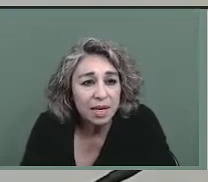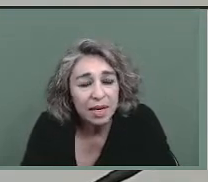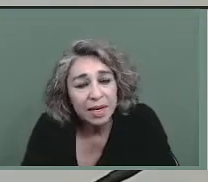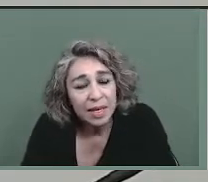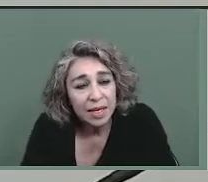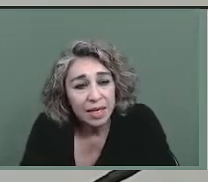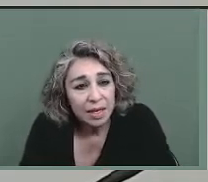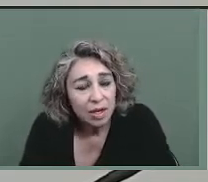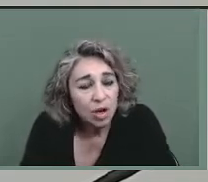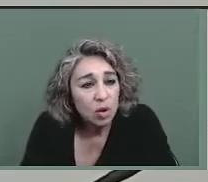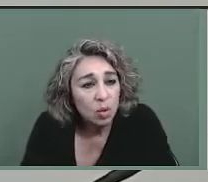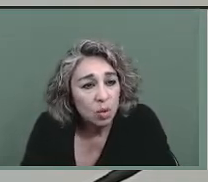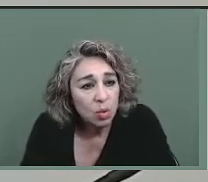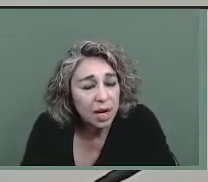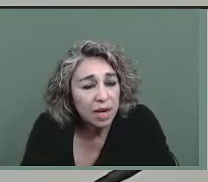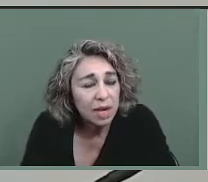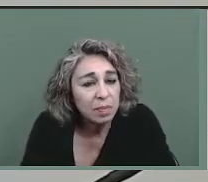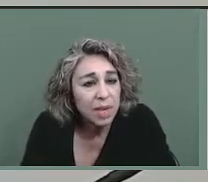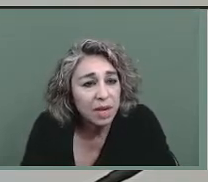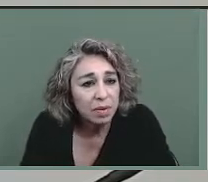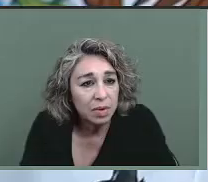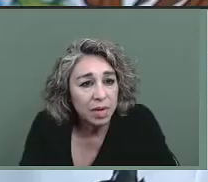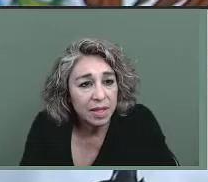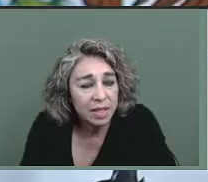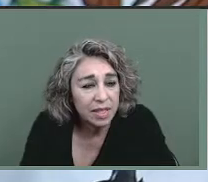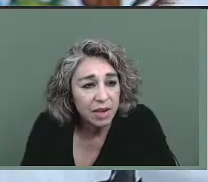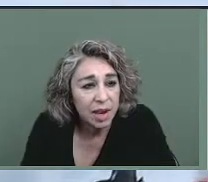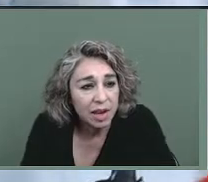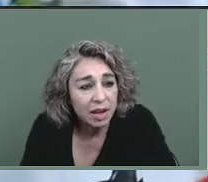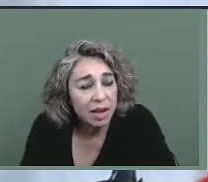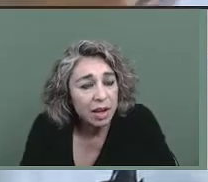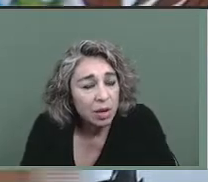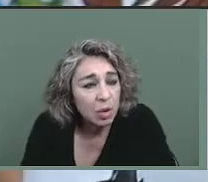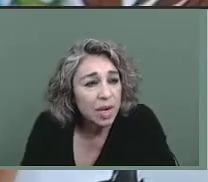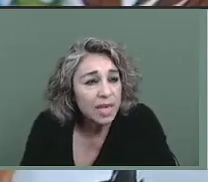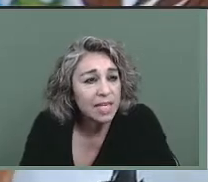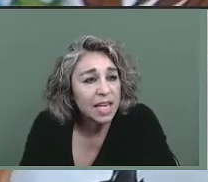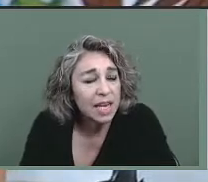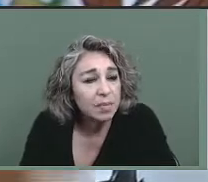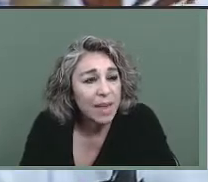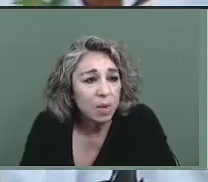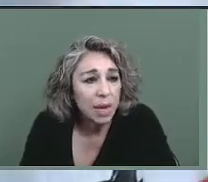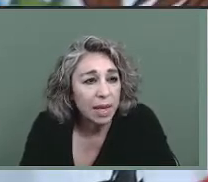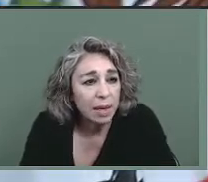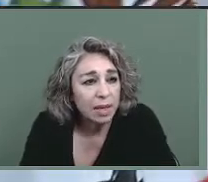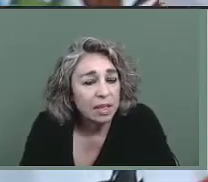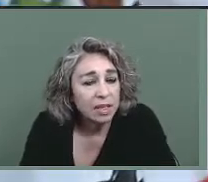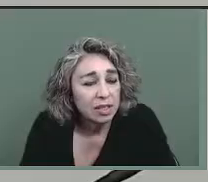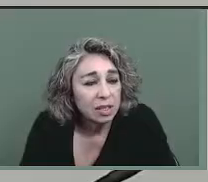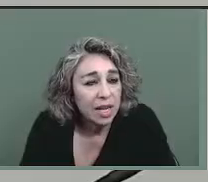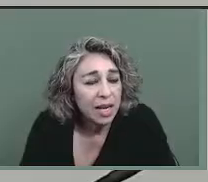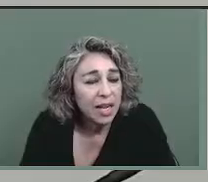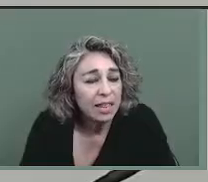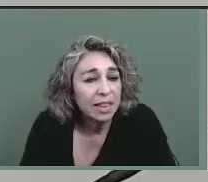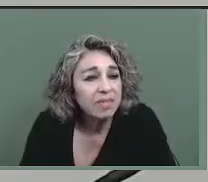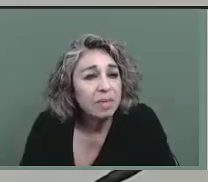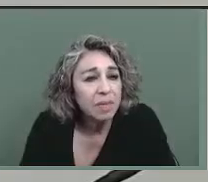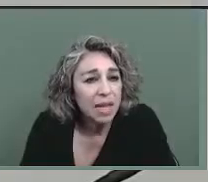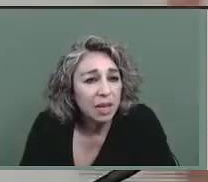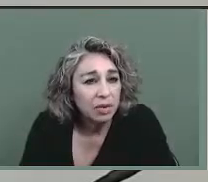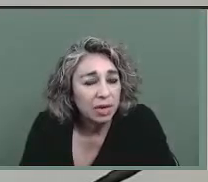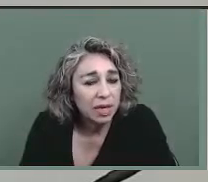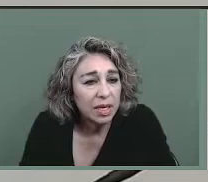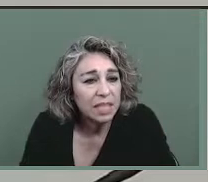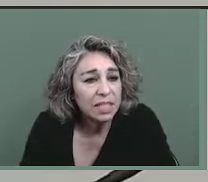in. No, we're going to compete in this area. We're going to take them back away and leave them